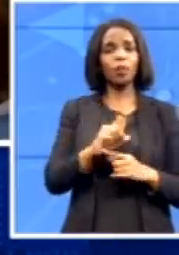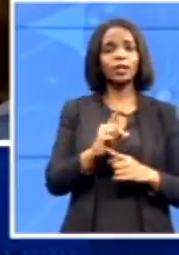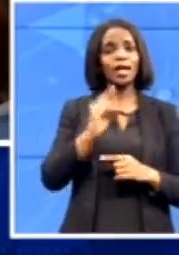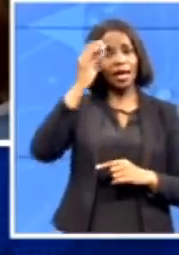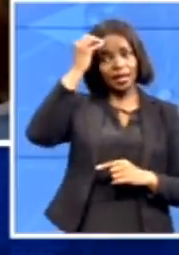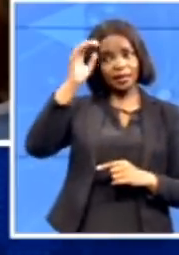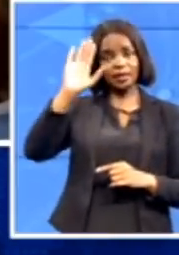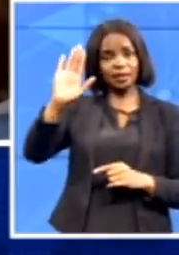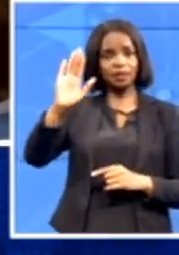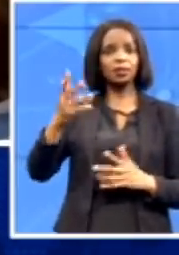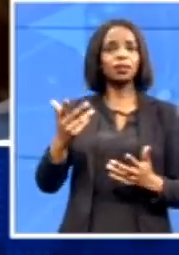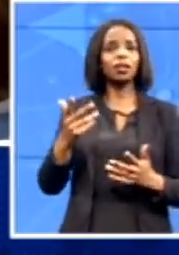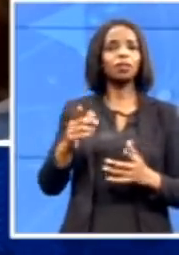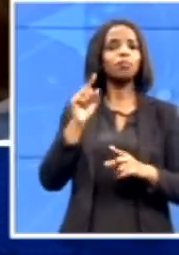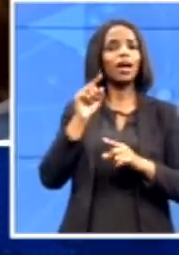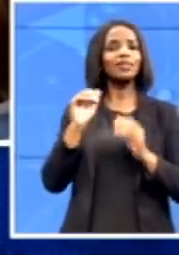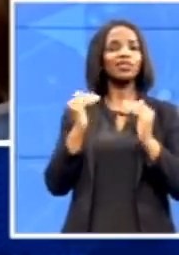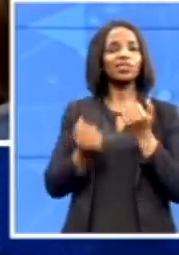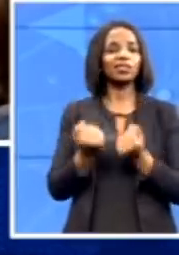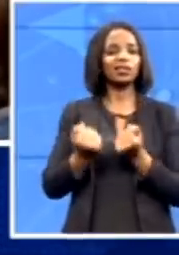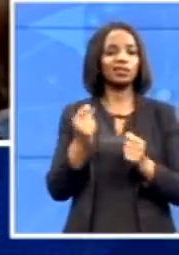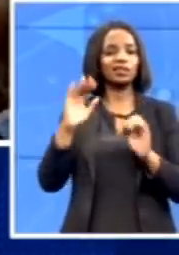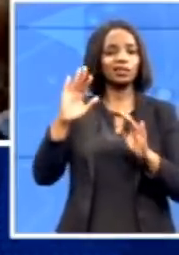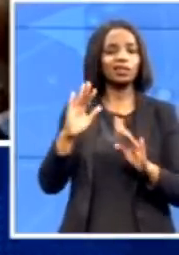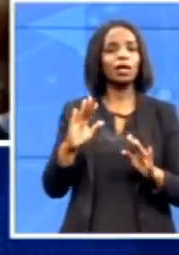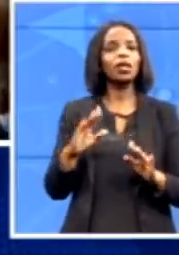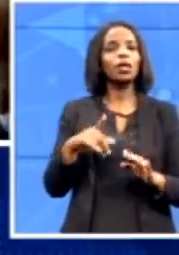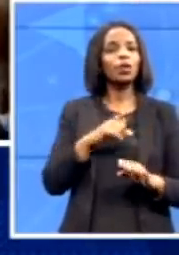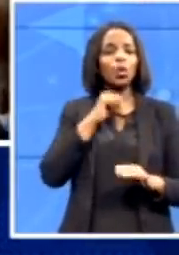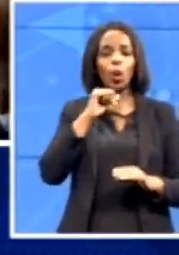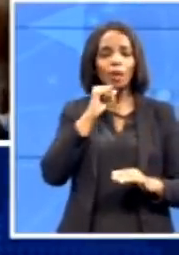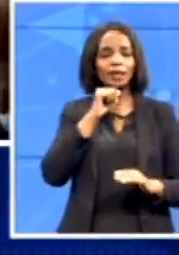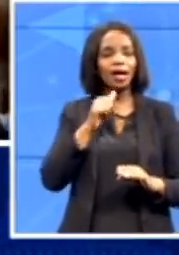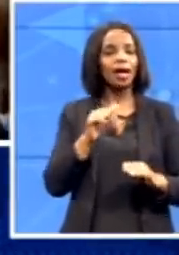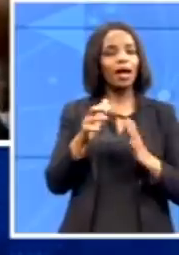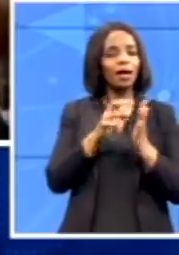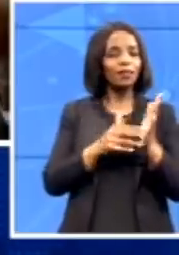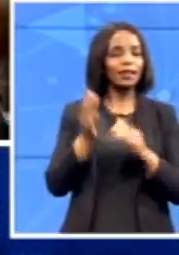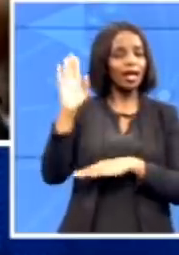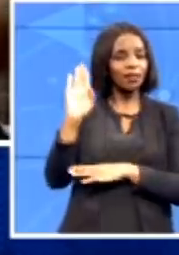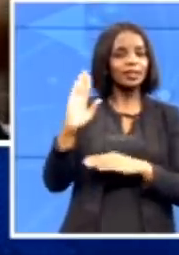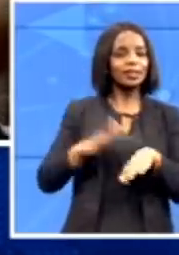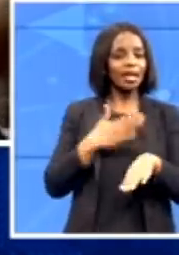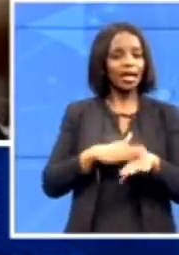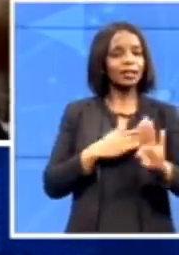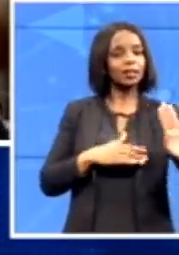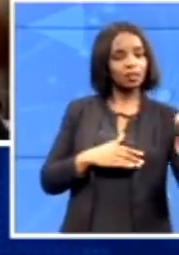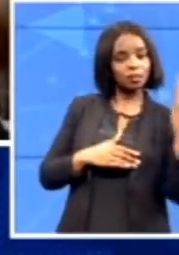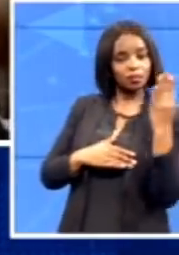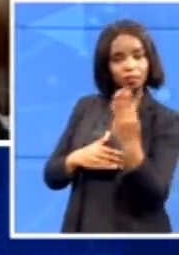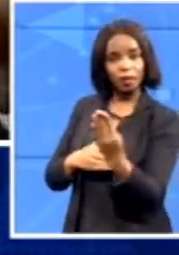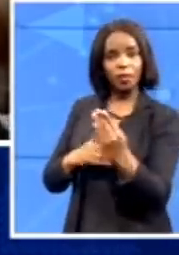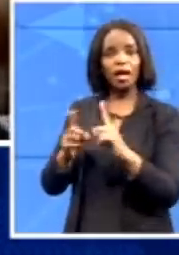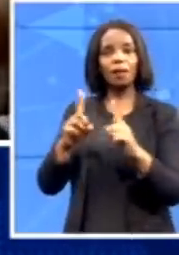matter how late that particular affidavit may be, however, if the information which is contained within that affidavit, it is so crucial